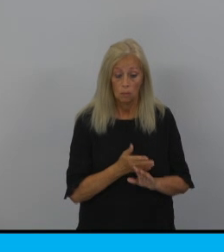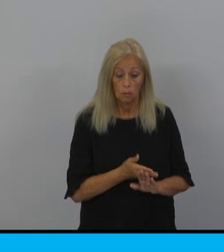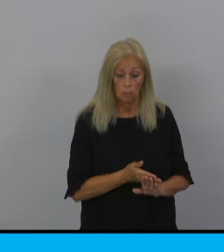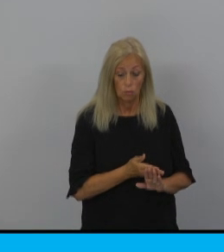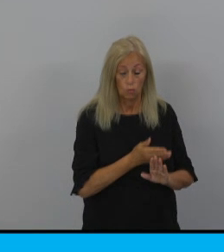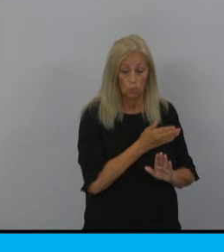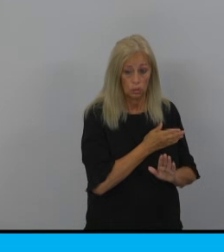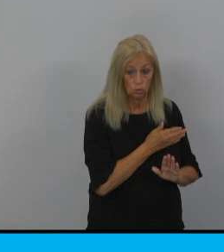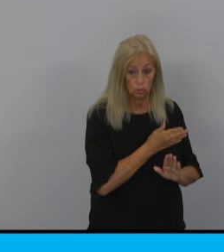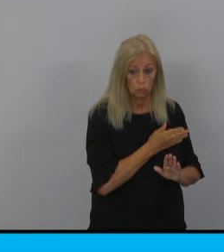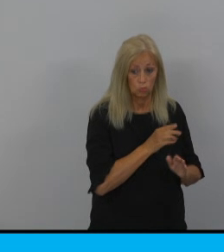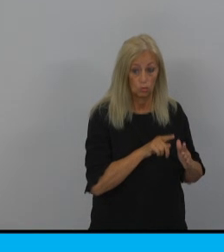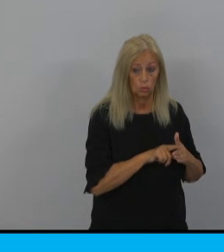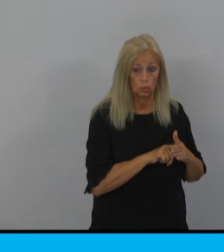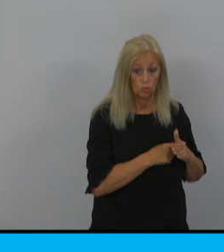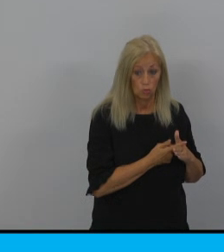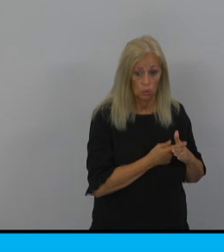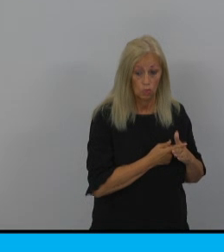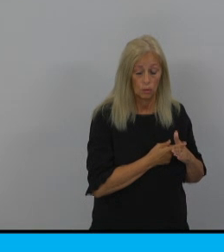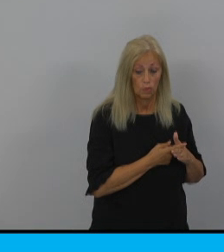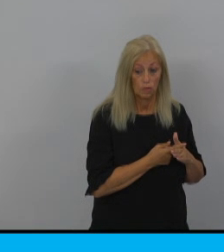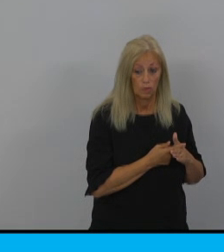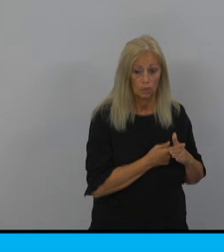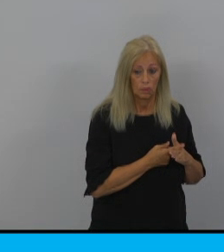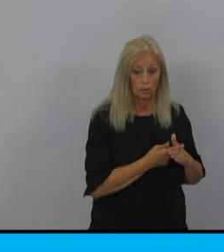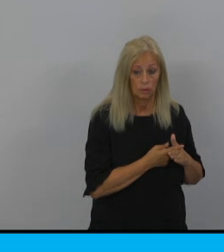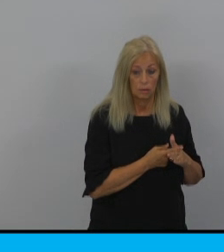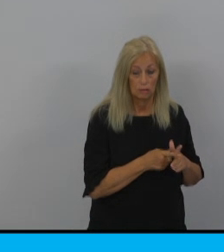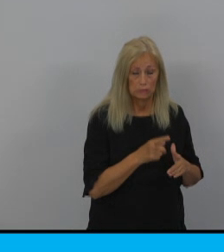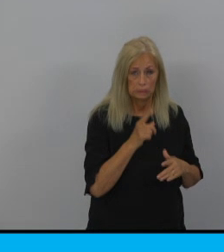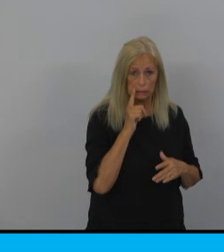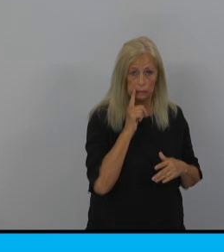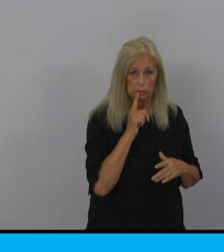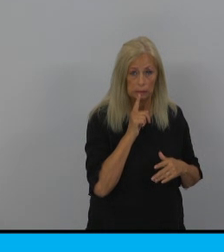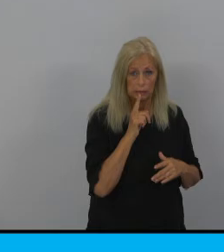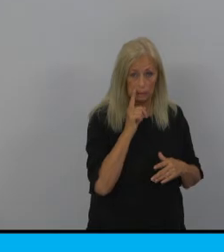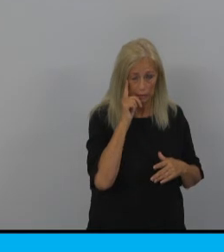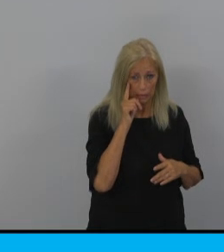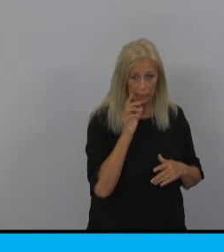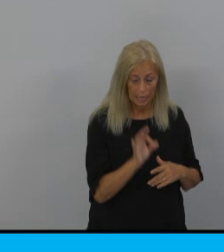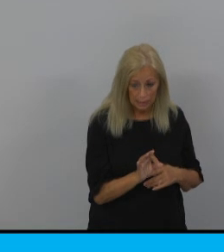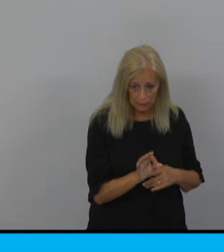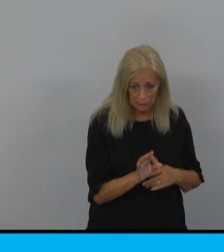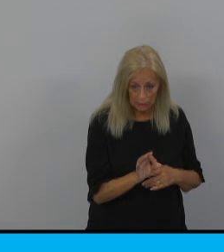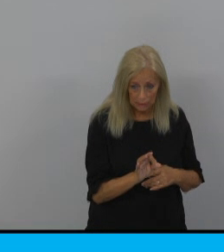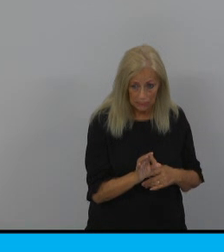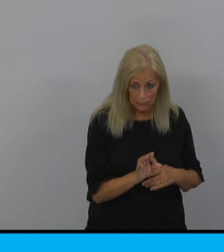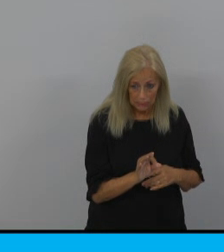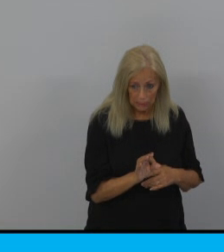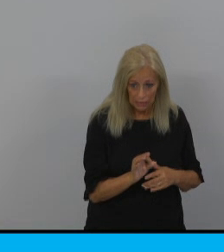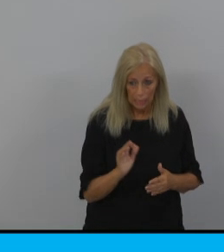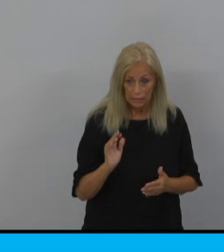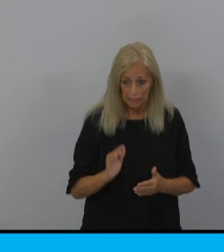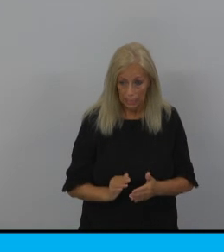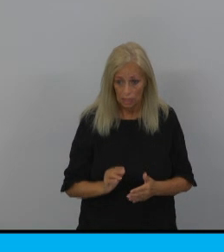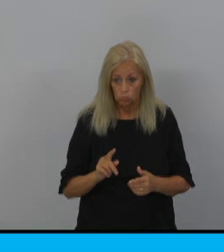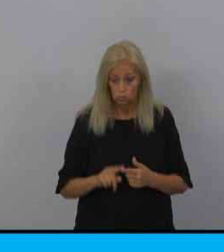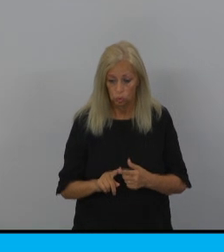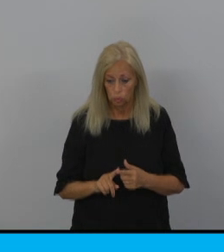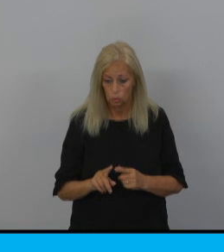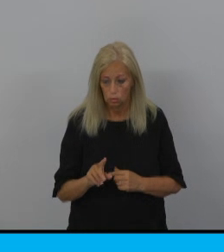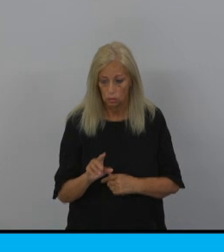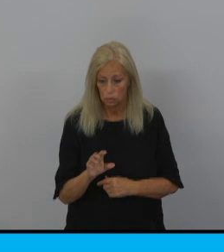I think it was, what would it have been, 9 cents, I guess, that we got then, down to this 5.83